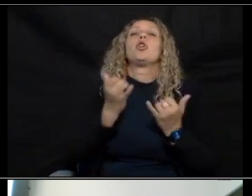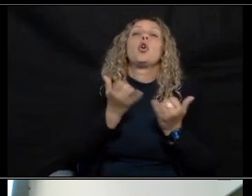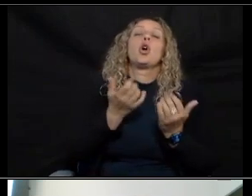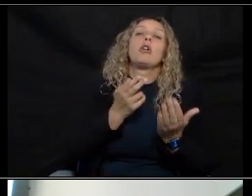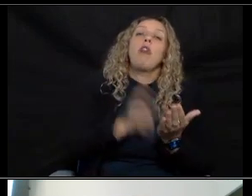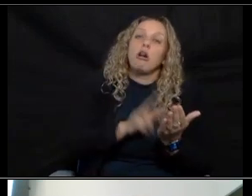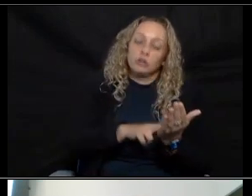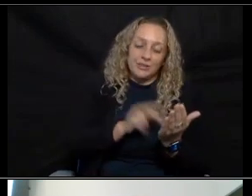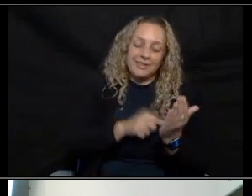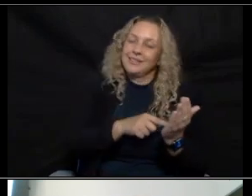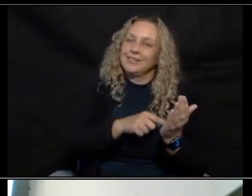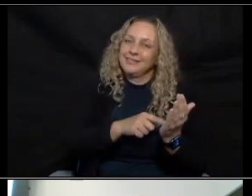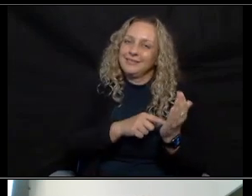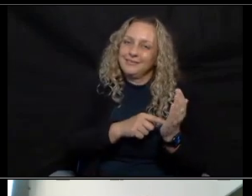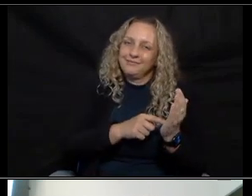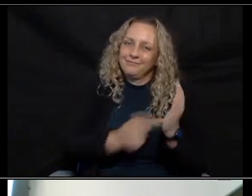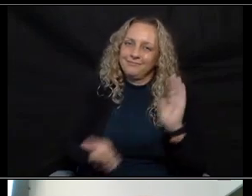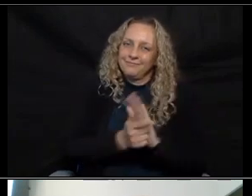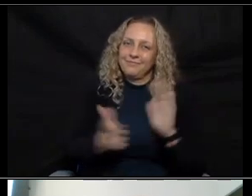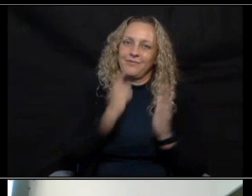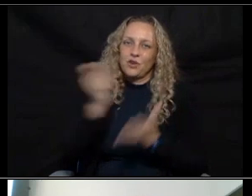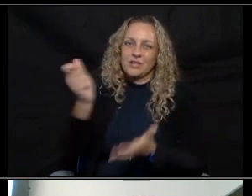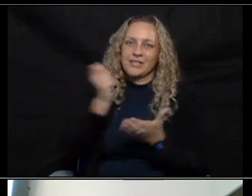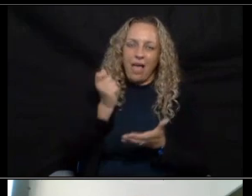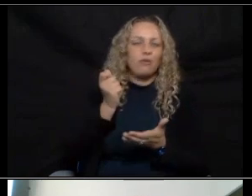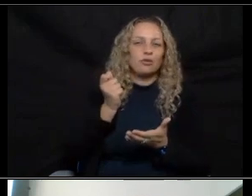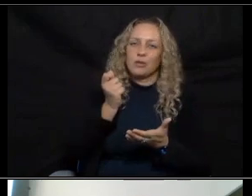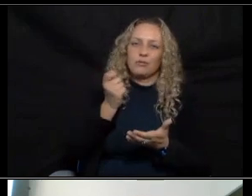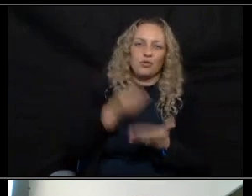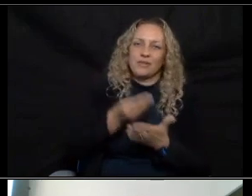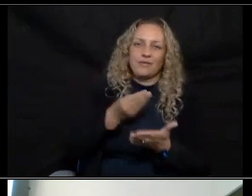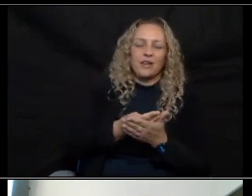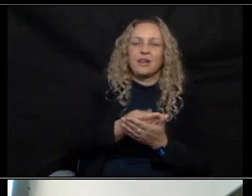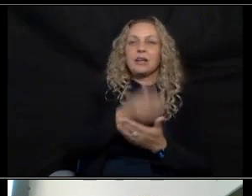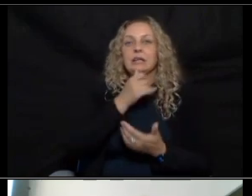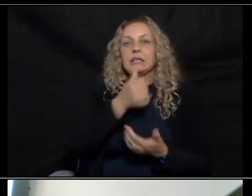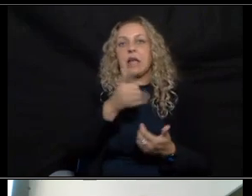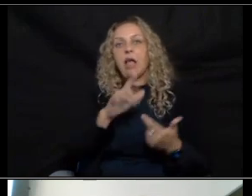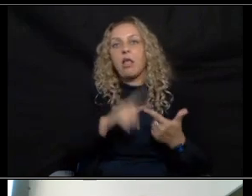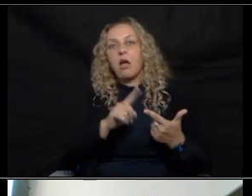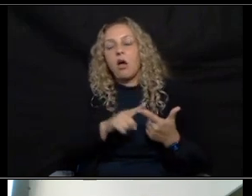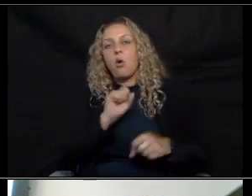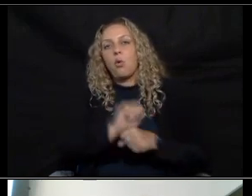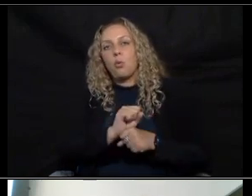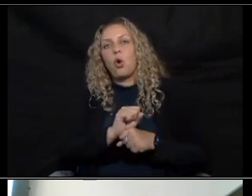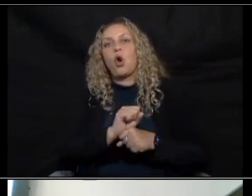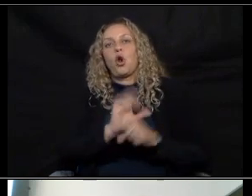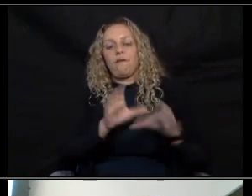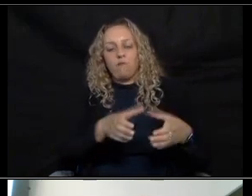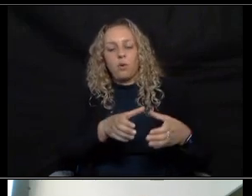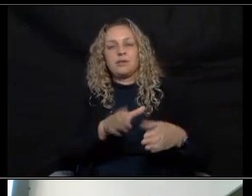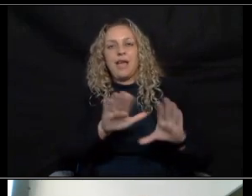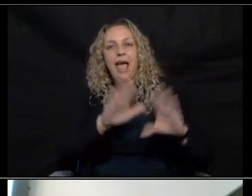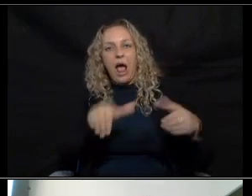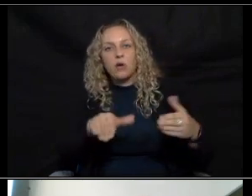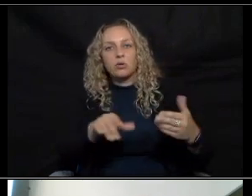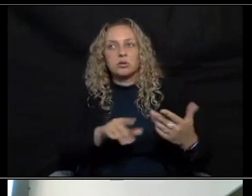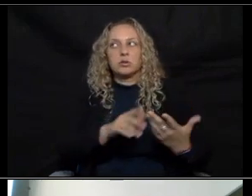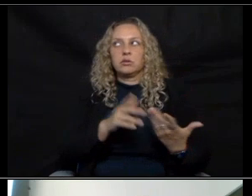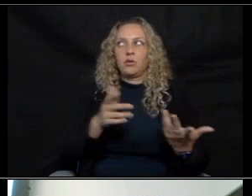doesn't allow for scholarship trust fund, does not allow for workforce housing. So if we have an